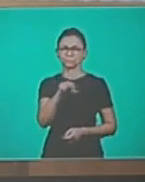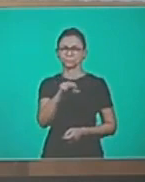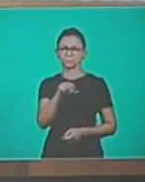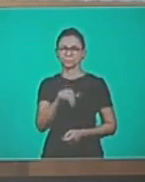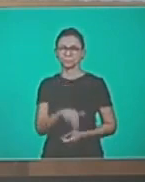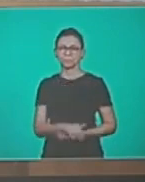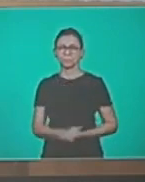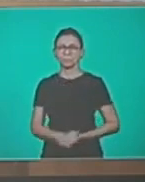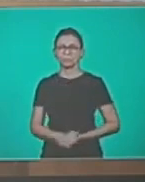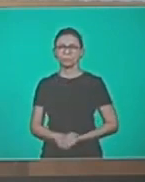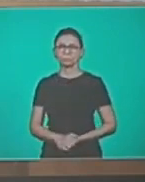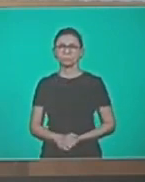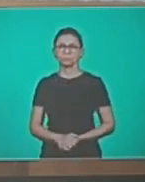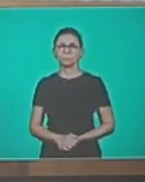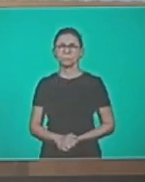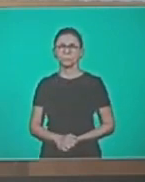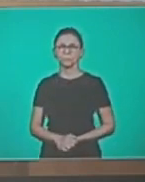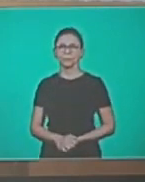church.